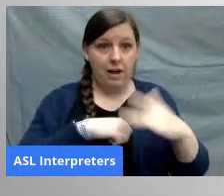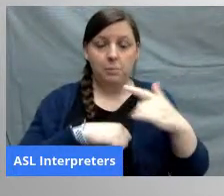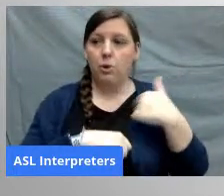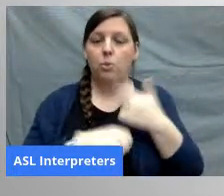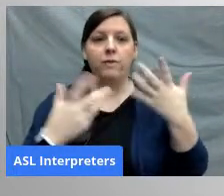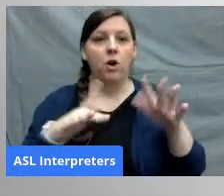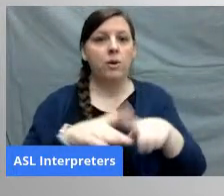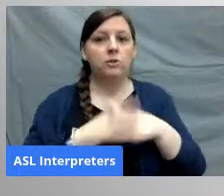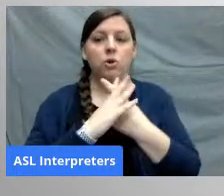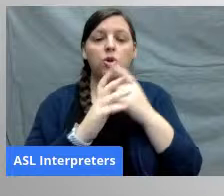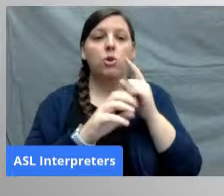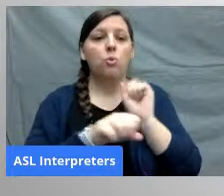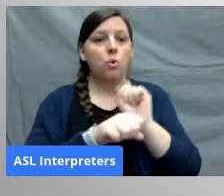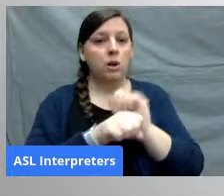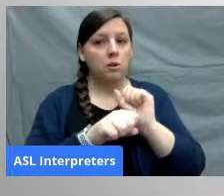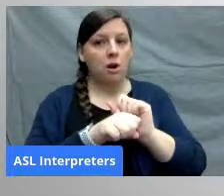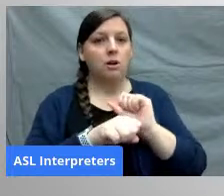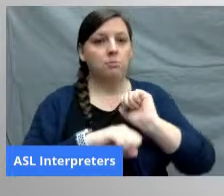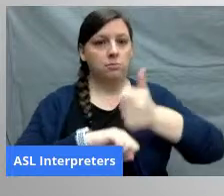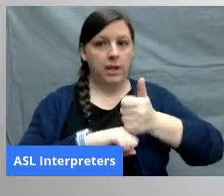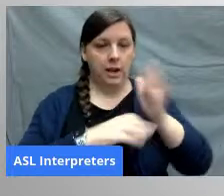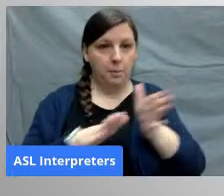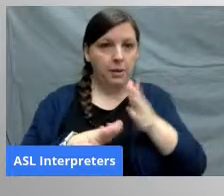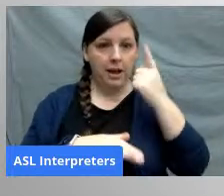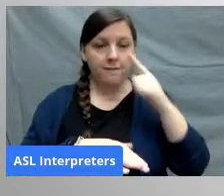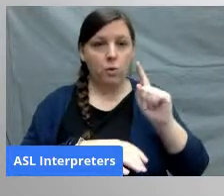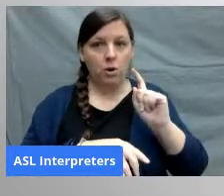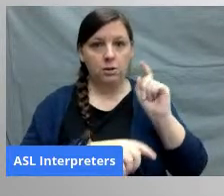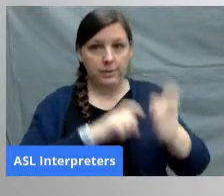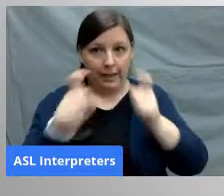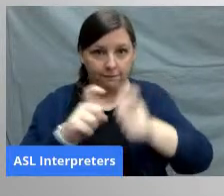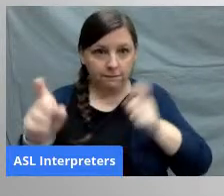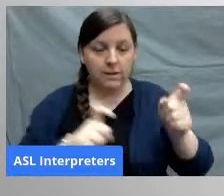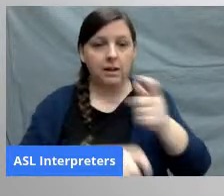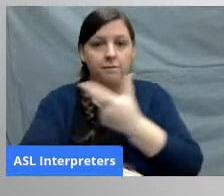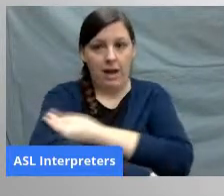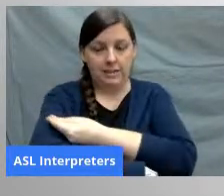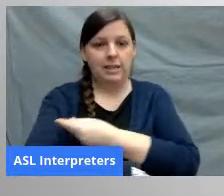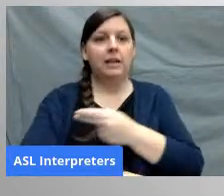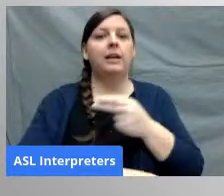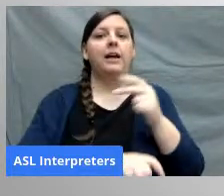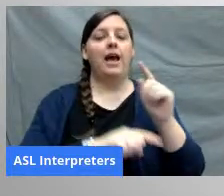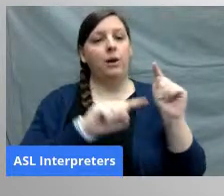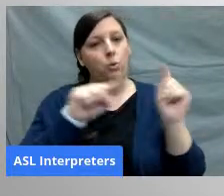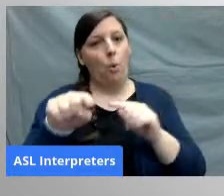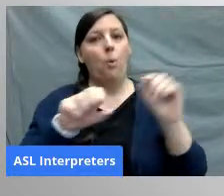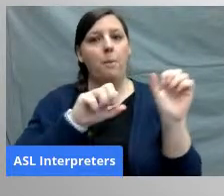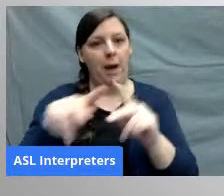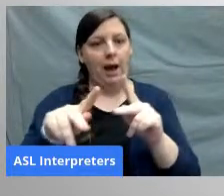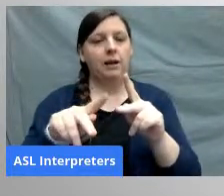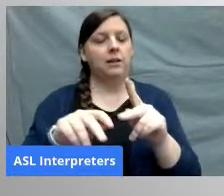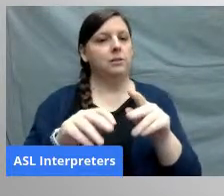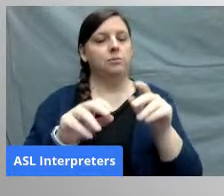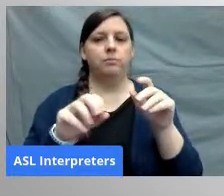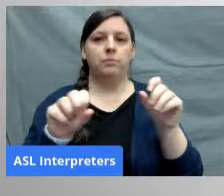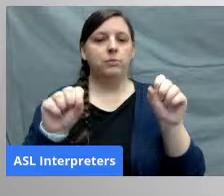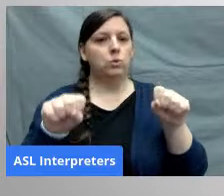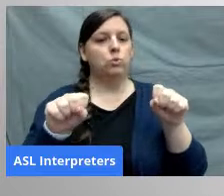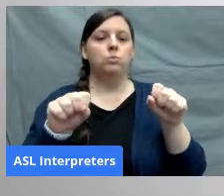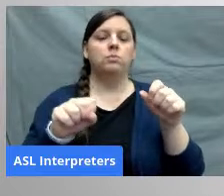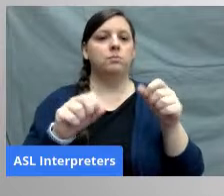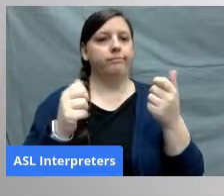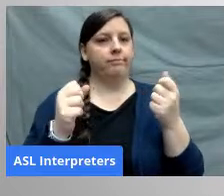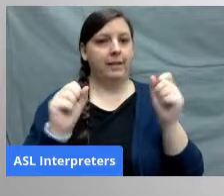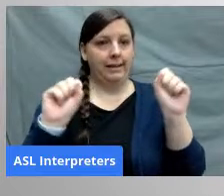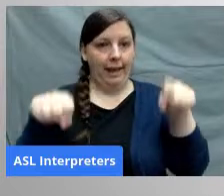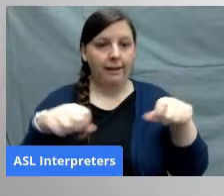to vaccinate them and return back as soon as possible. The other is a decrease in the positivity rate. So as we